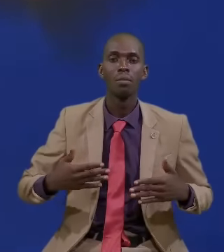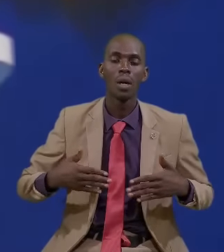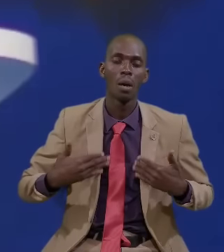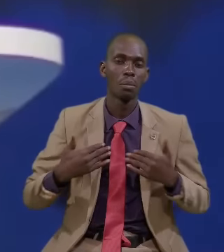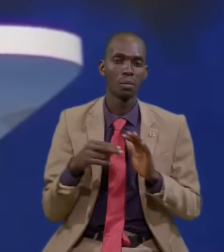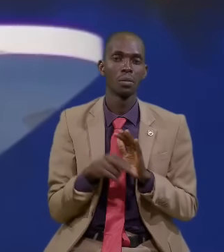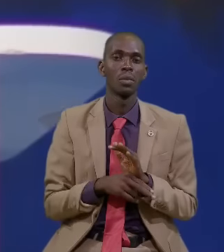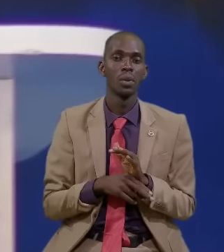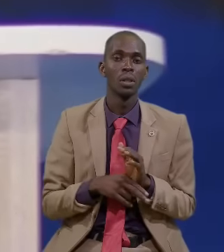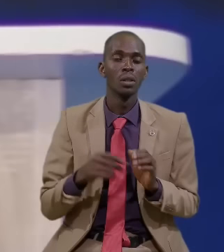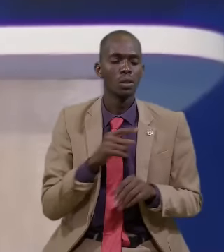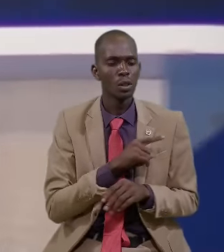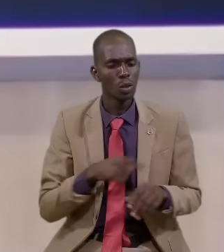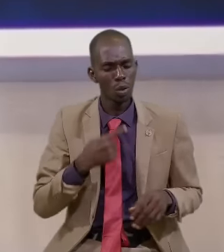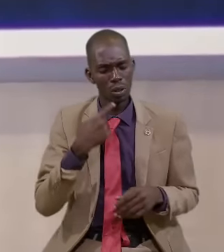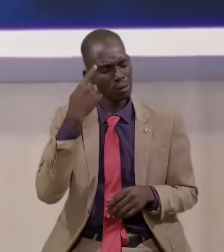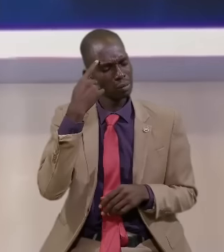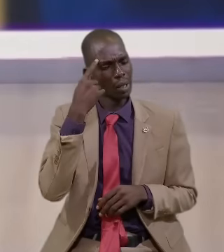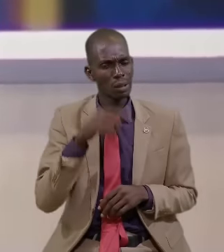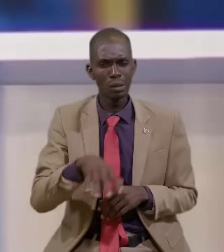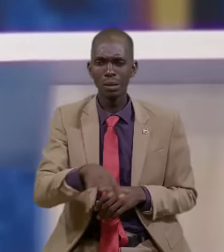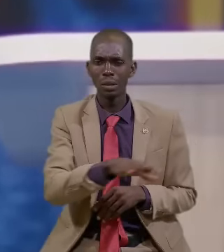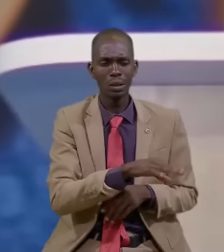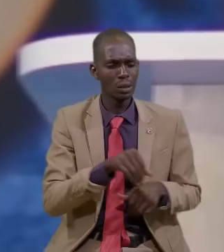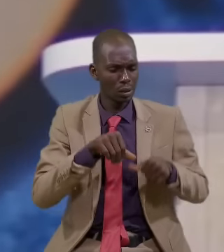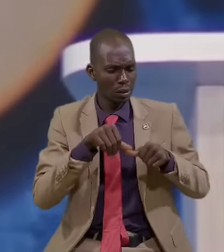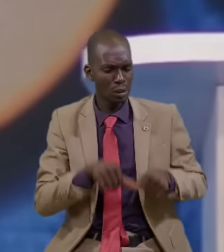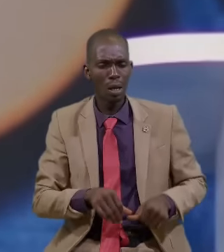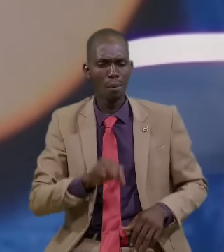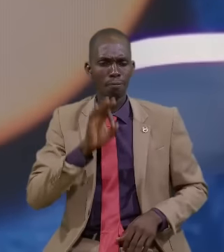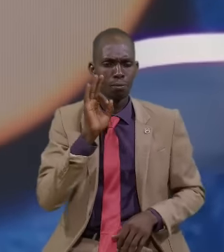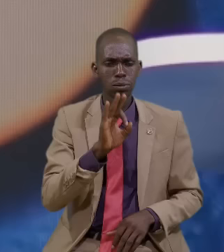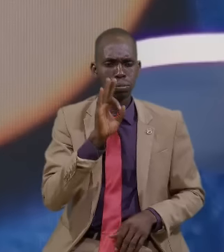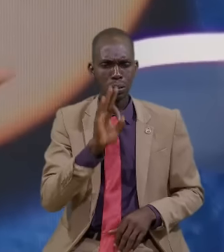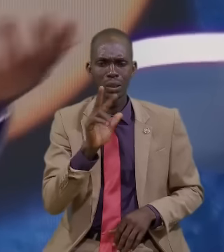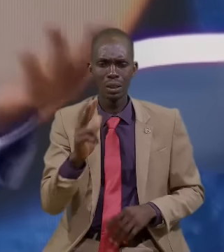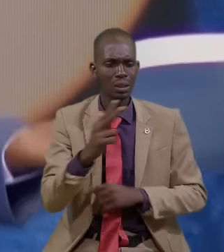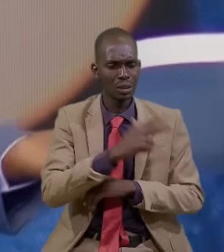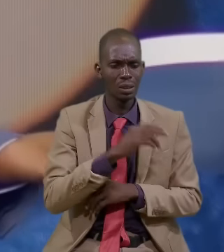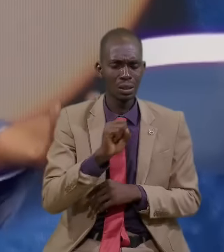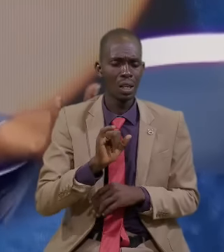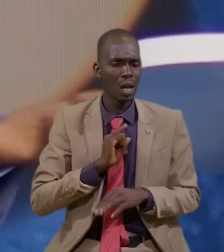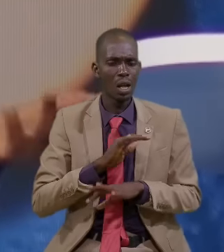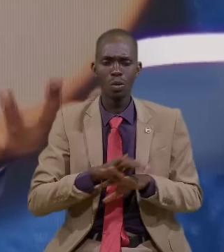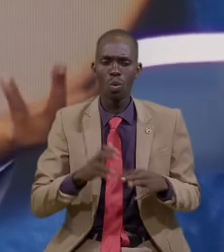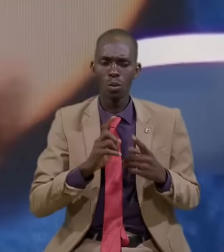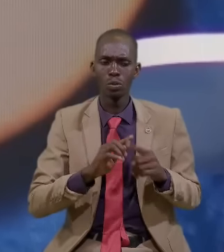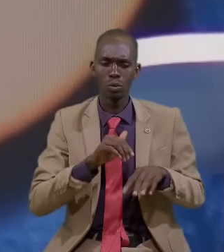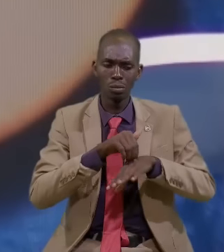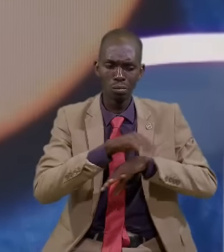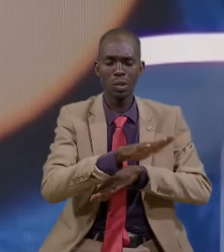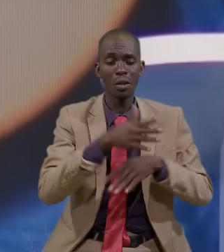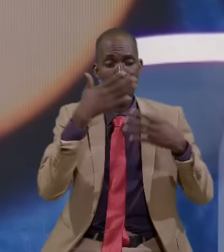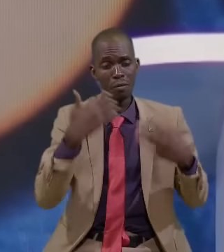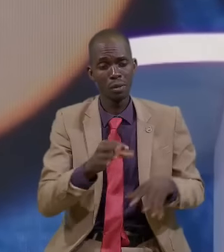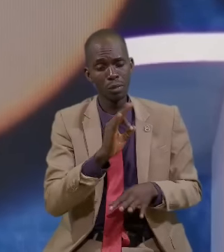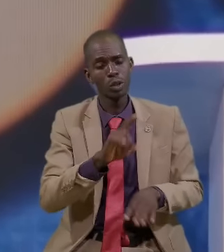me now for 3 days. I don't want to send them away fasting and fainting. And then they did not